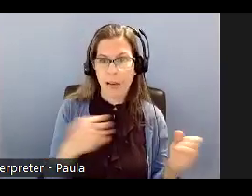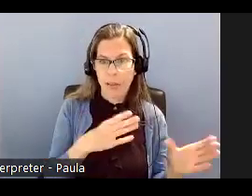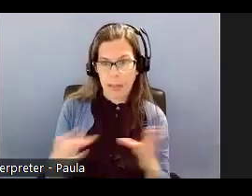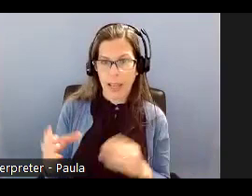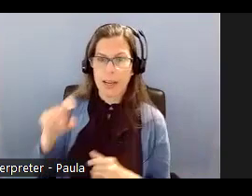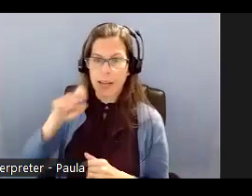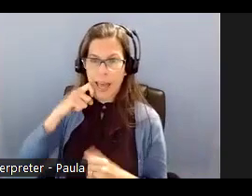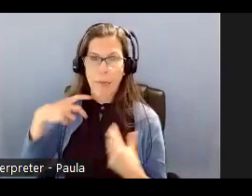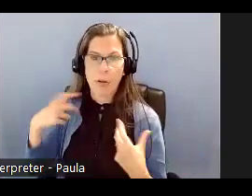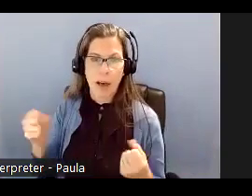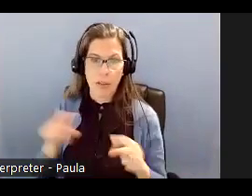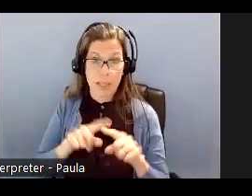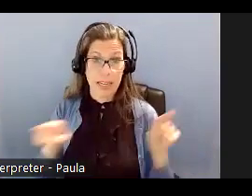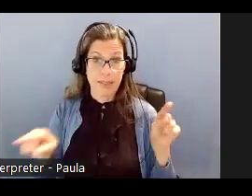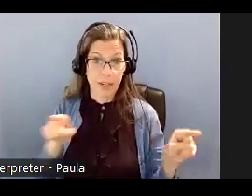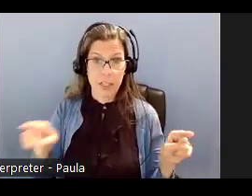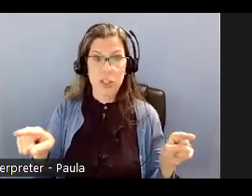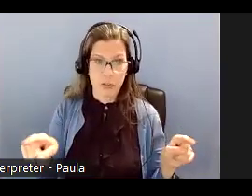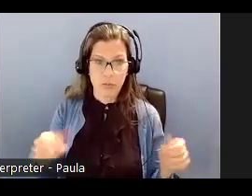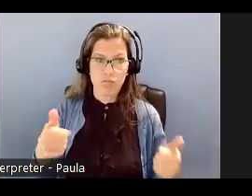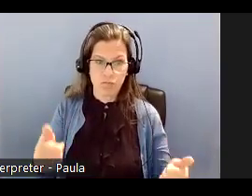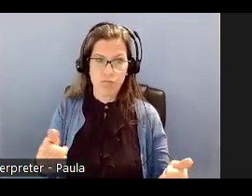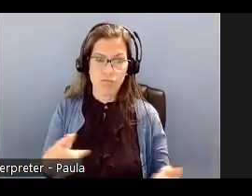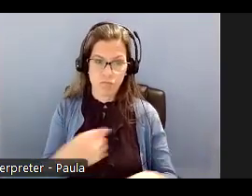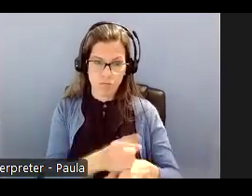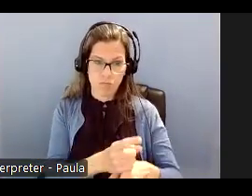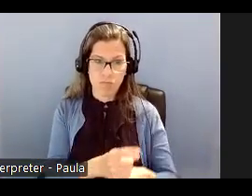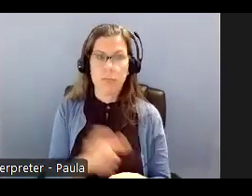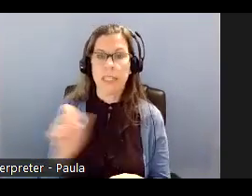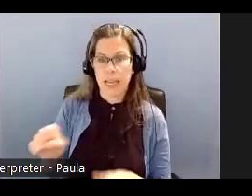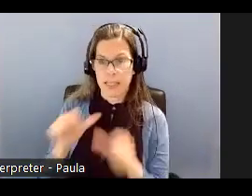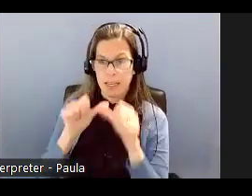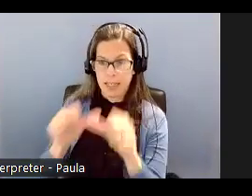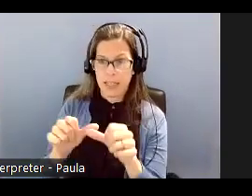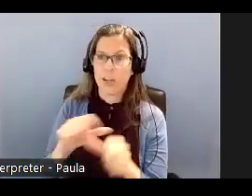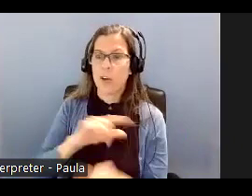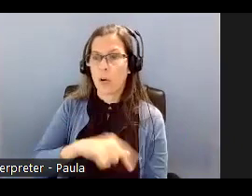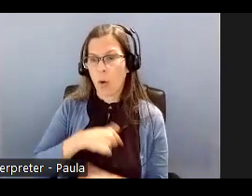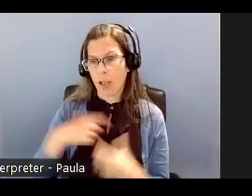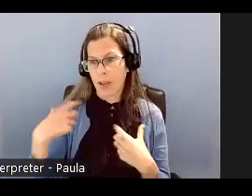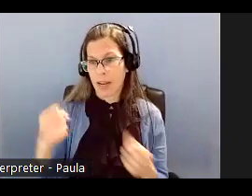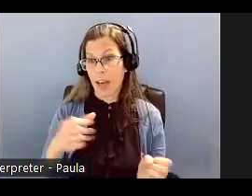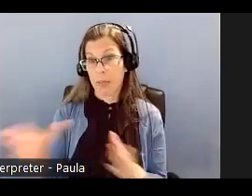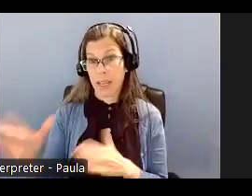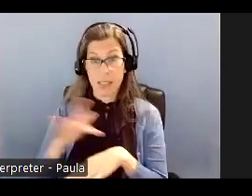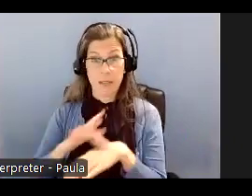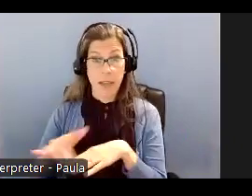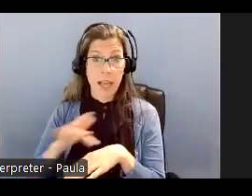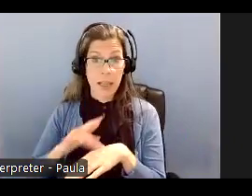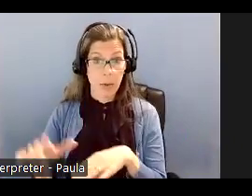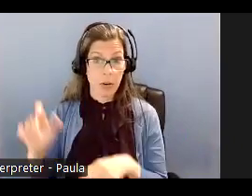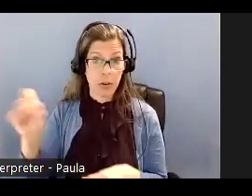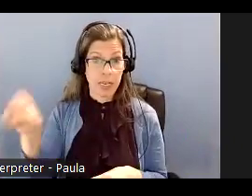Health. But yes, there will continue to be qualified health plans available to